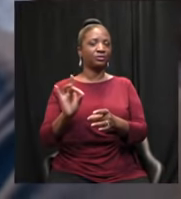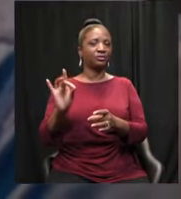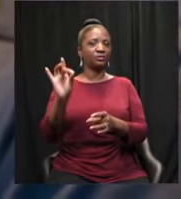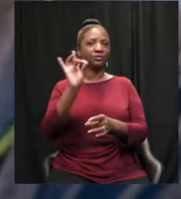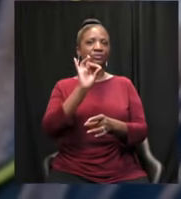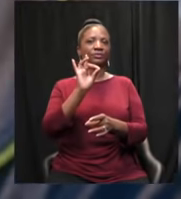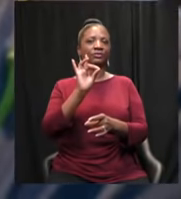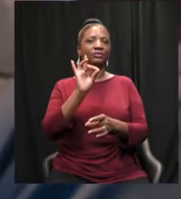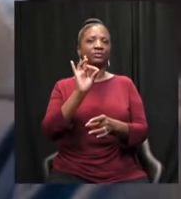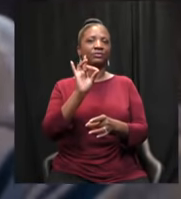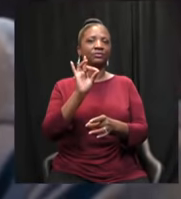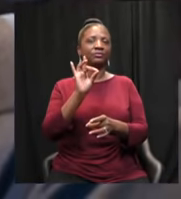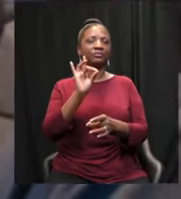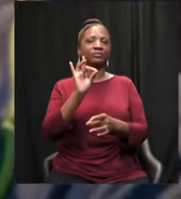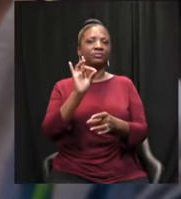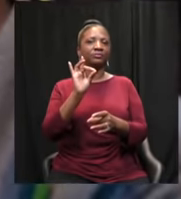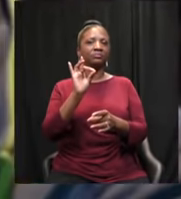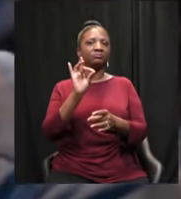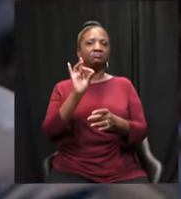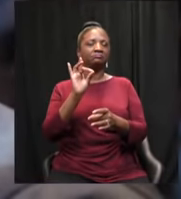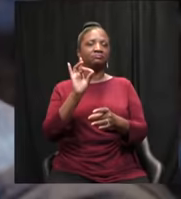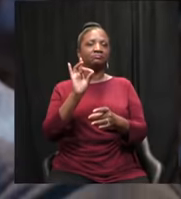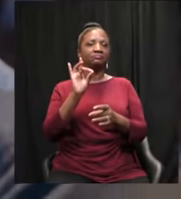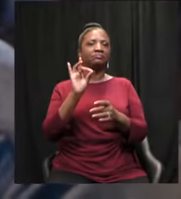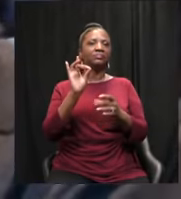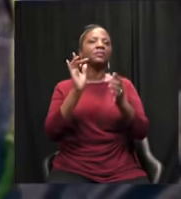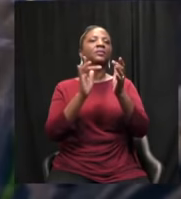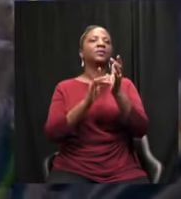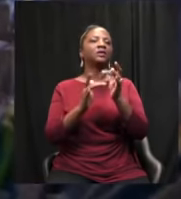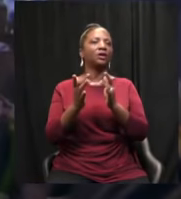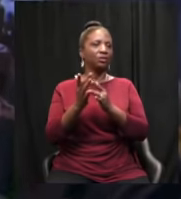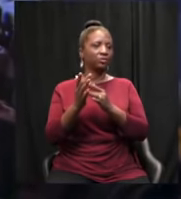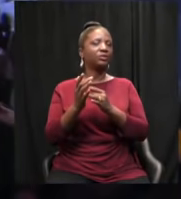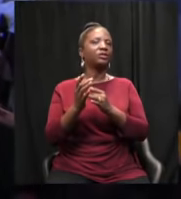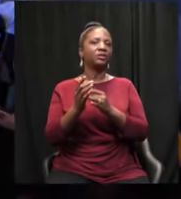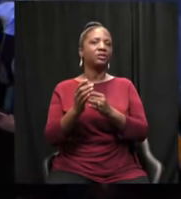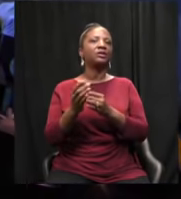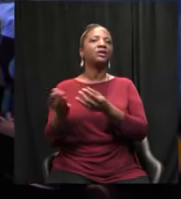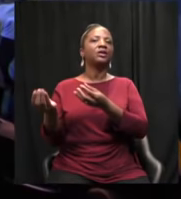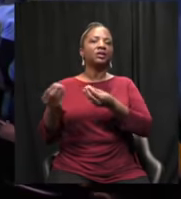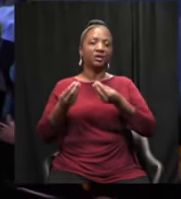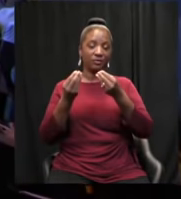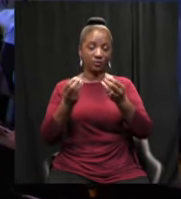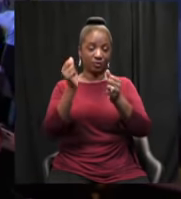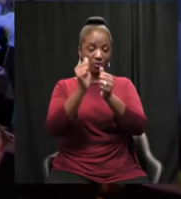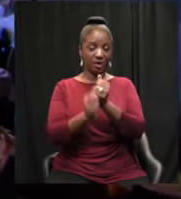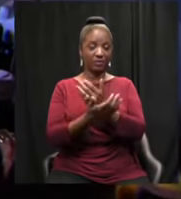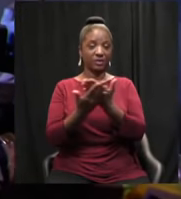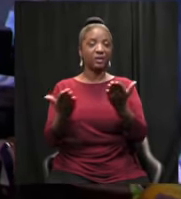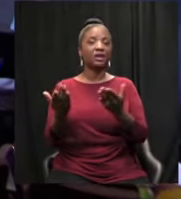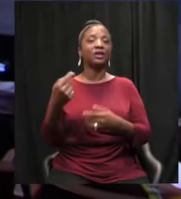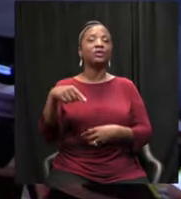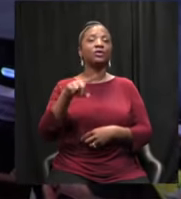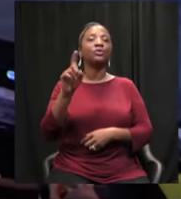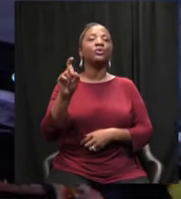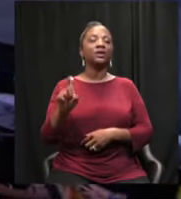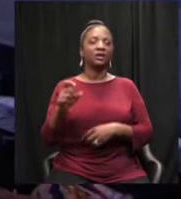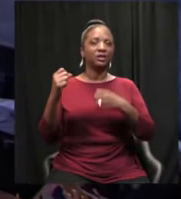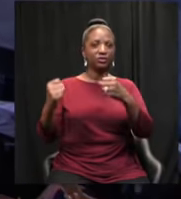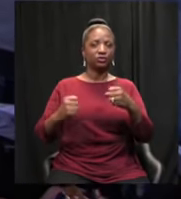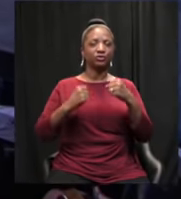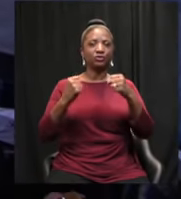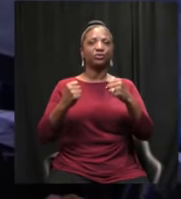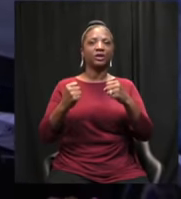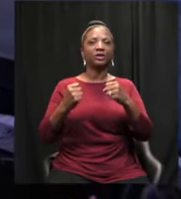you the strength that you need when you got to be in the hospital waiting room. It is the strength that you need when you find out they won't keep